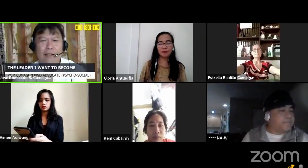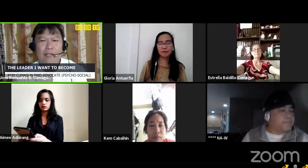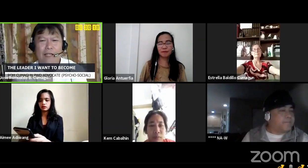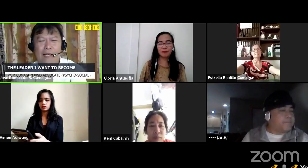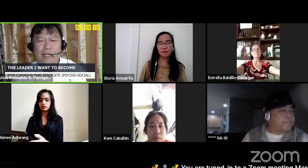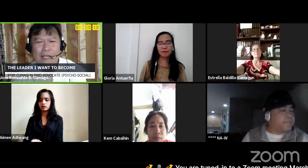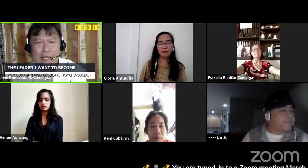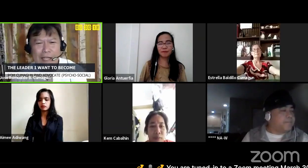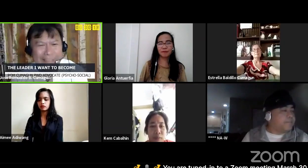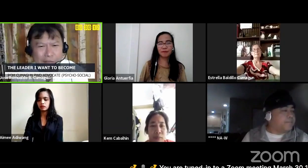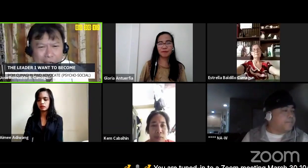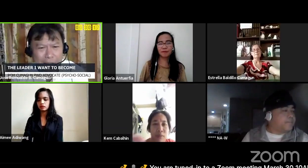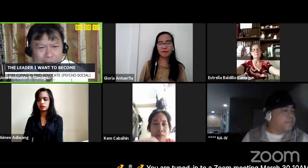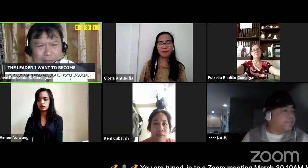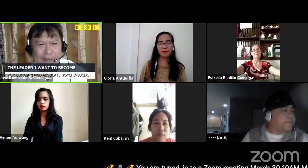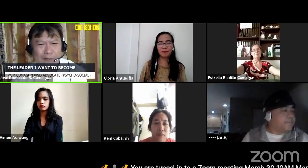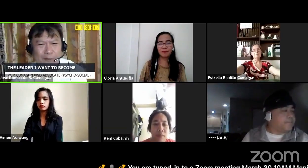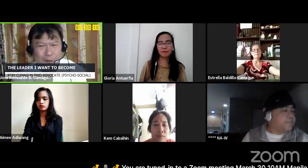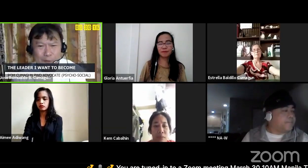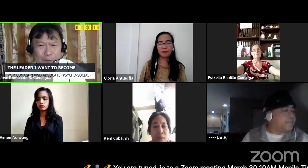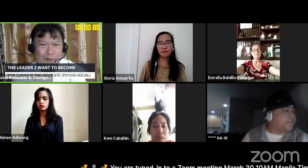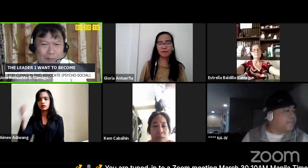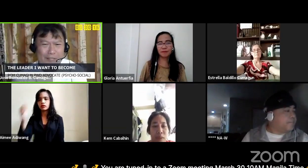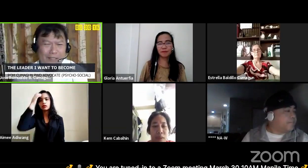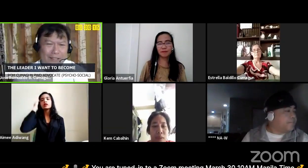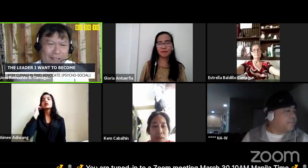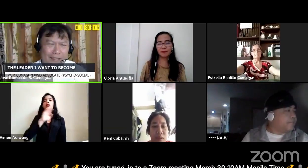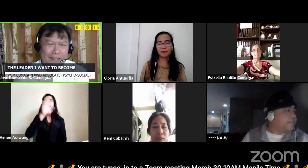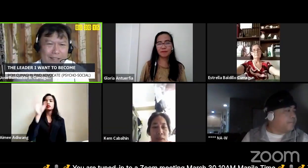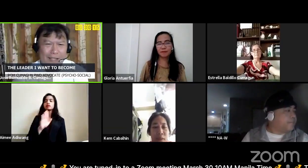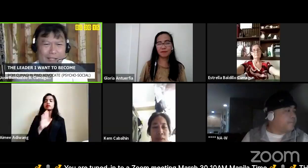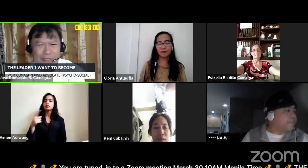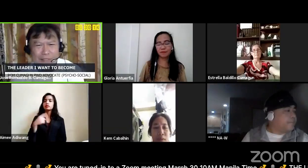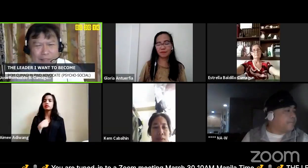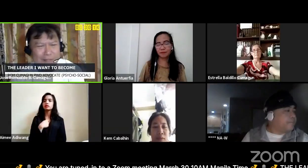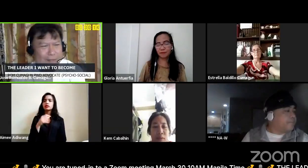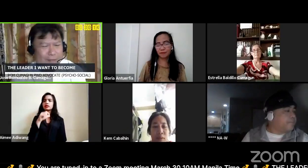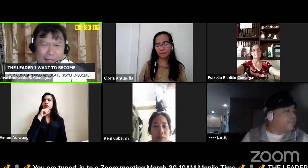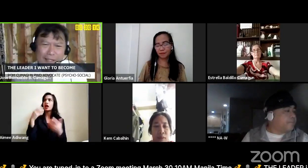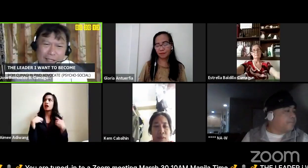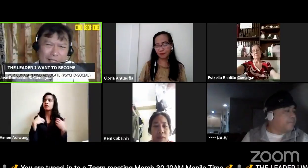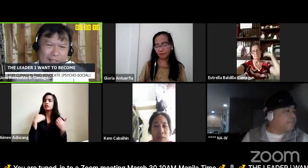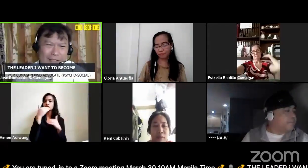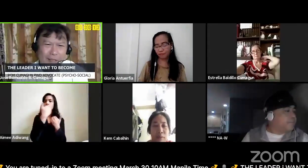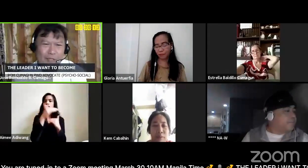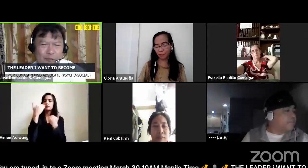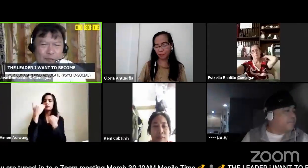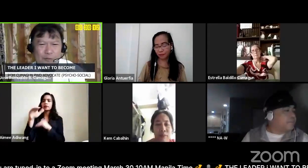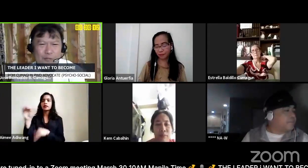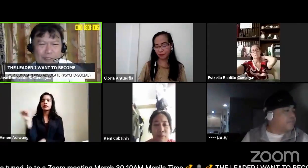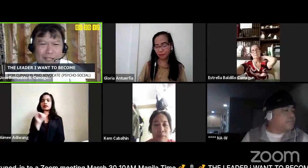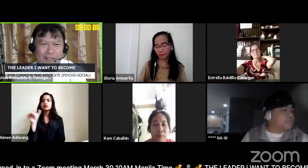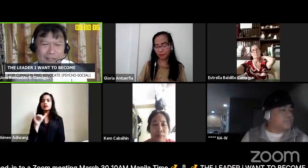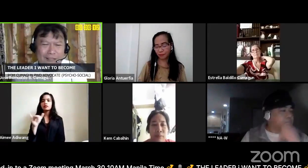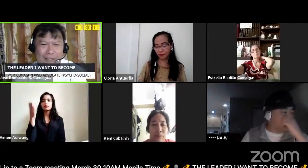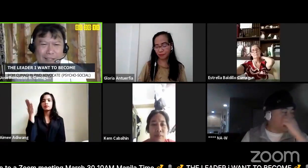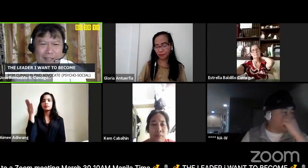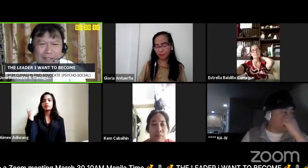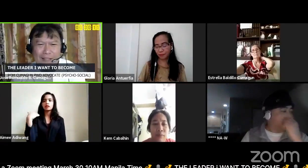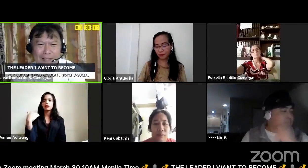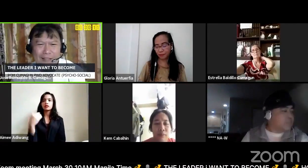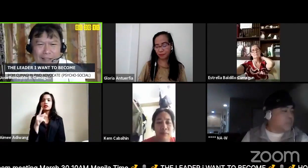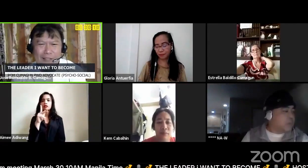never a deterrent to do. Okay? Like what Kay said in the previous